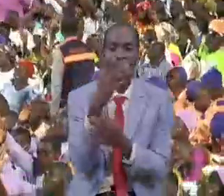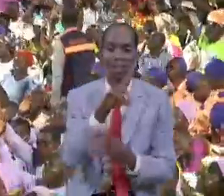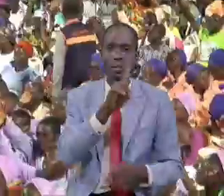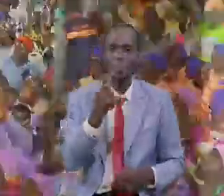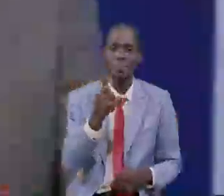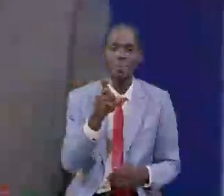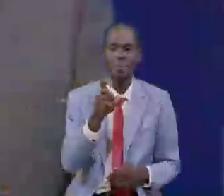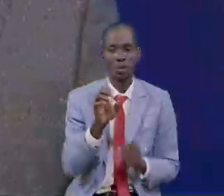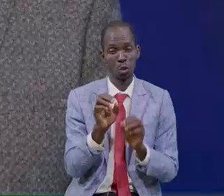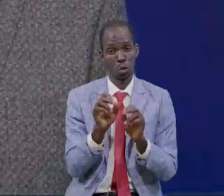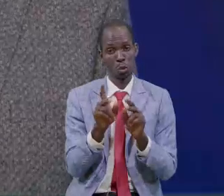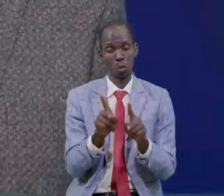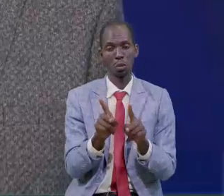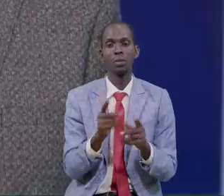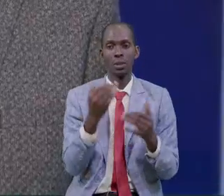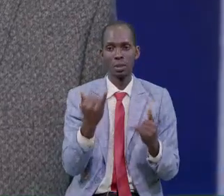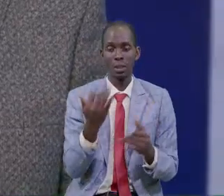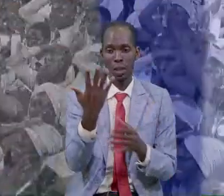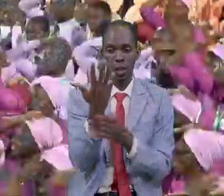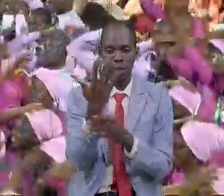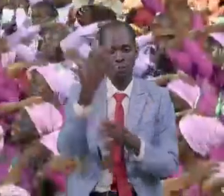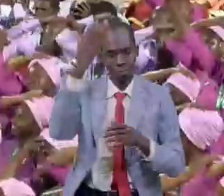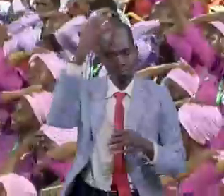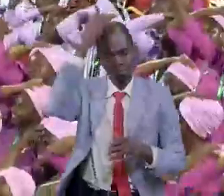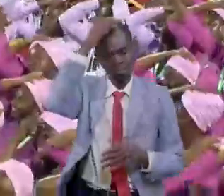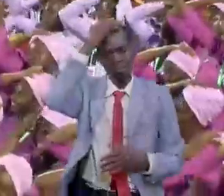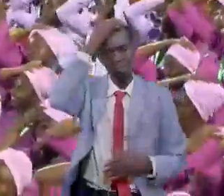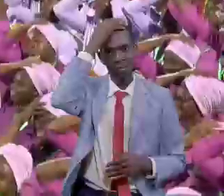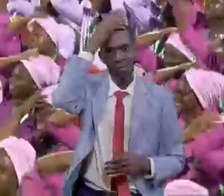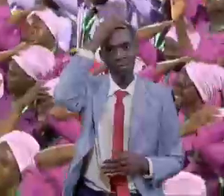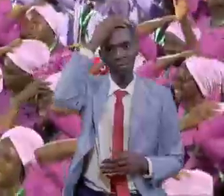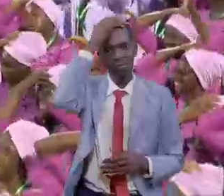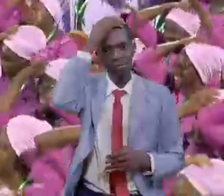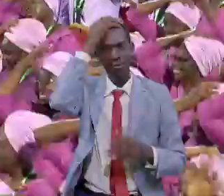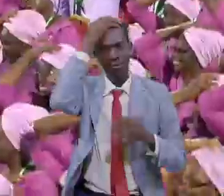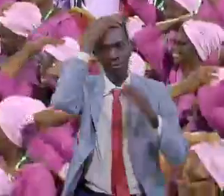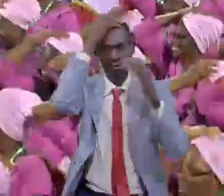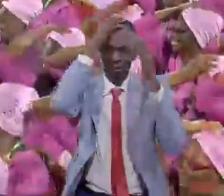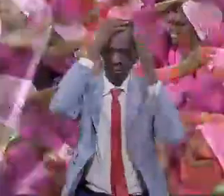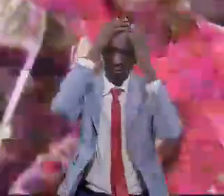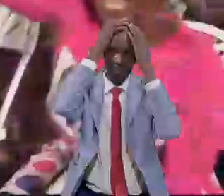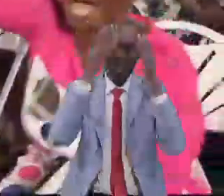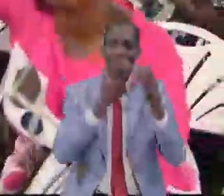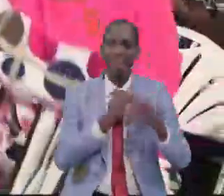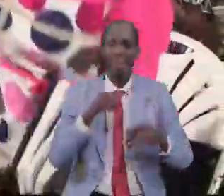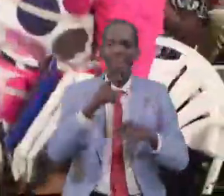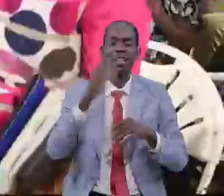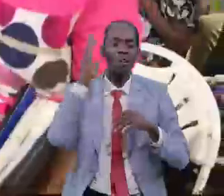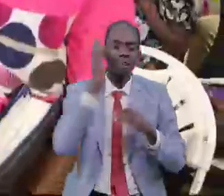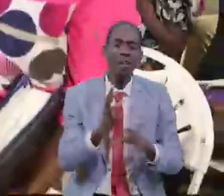Okay, lay that hand upon yourself now, and you will recover.